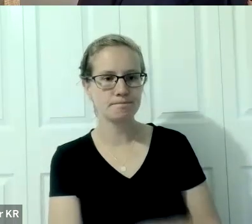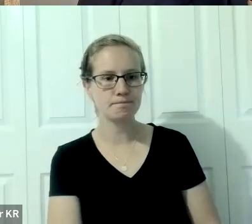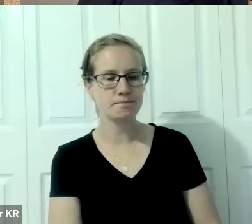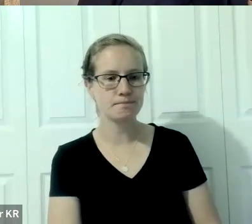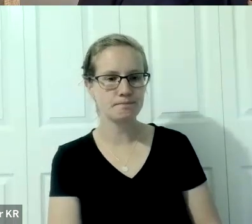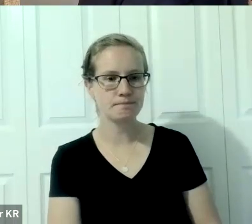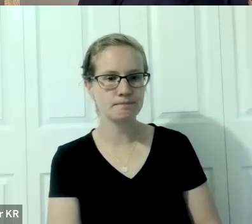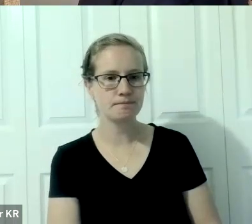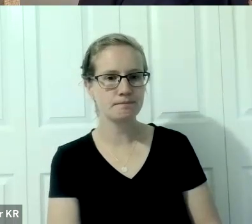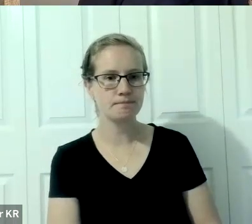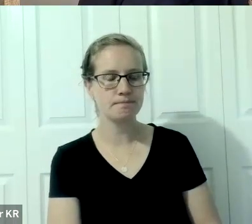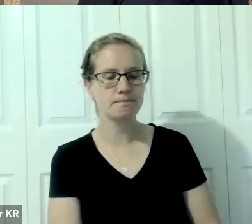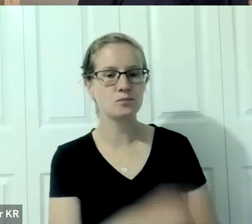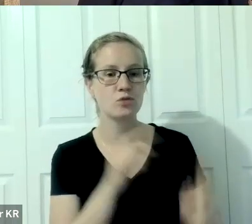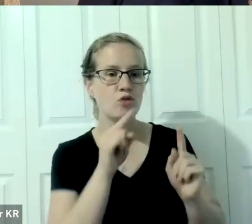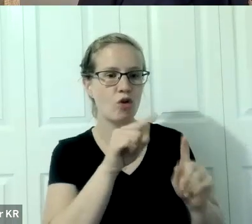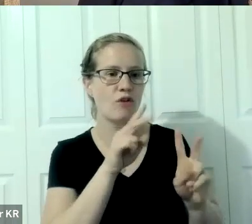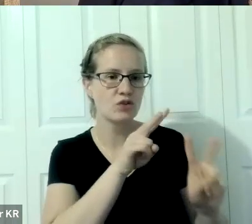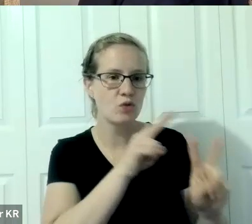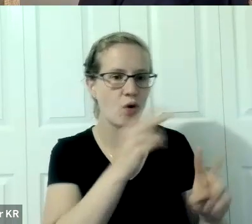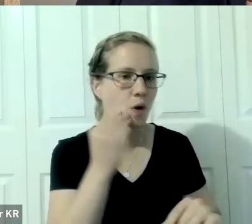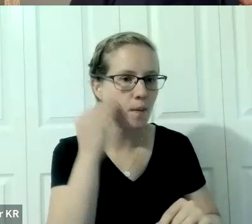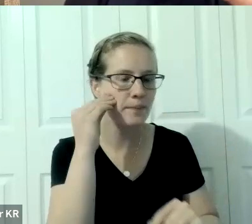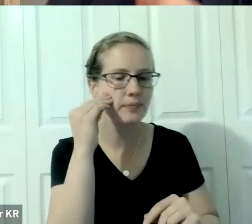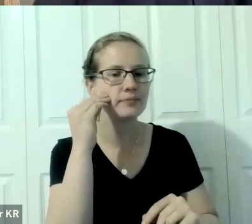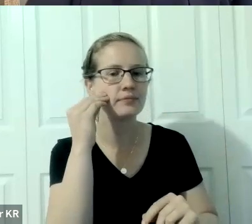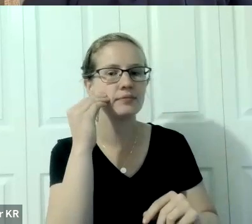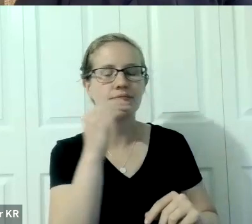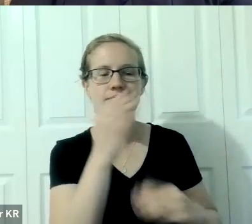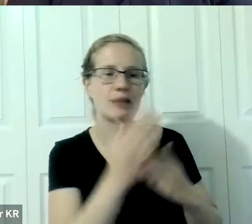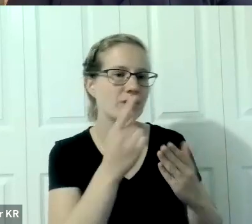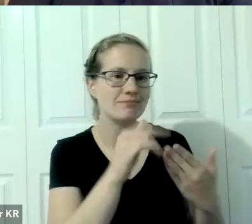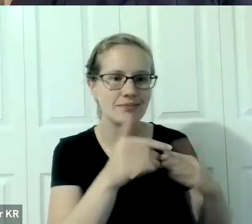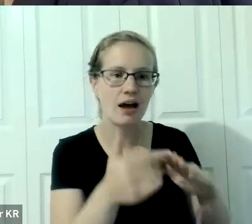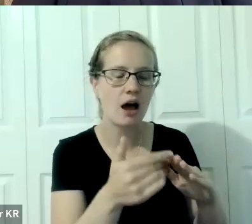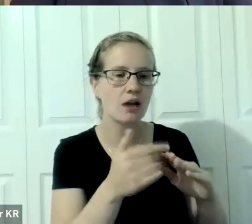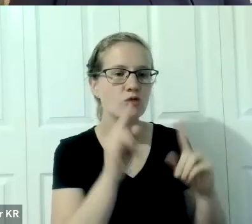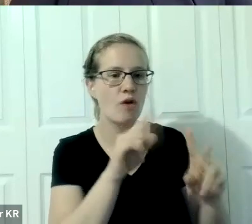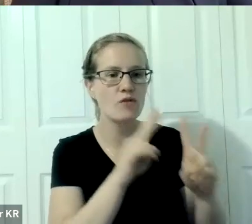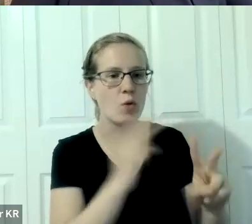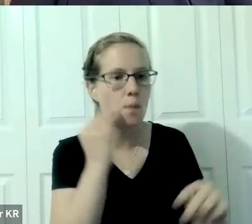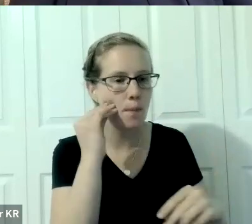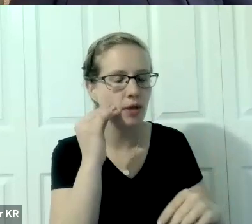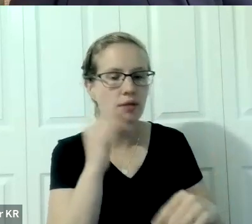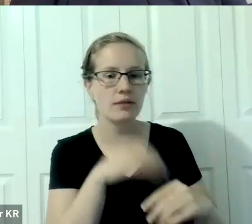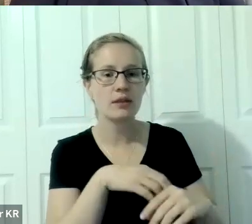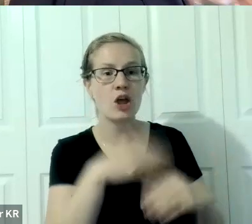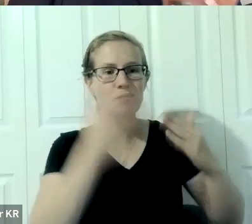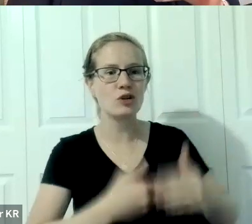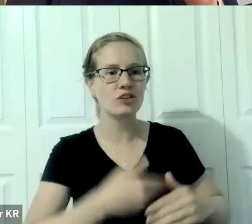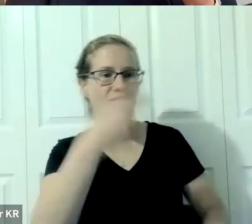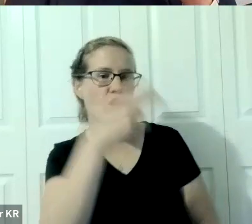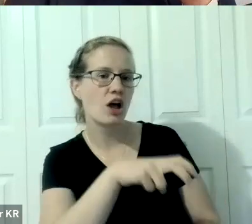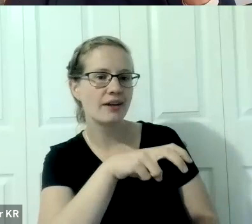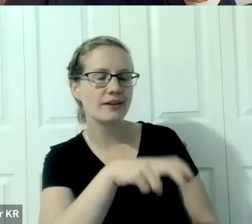know, you go to the funeral home because someone you know has passed away, and that person in front of you tells